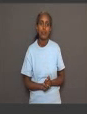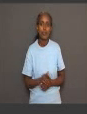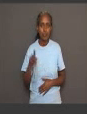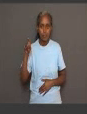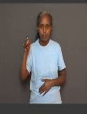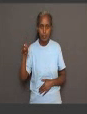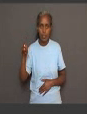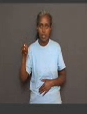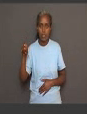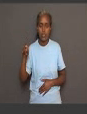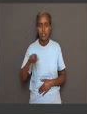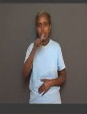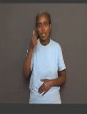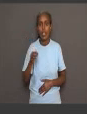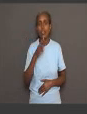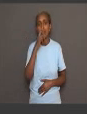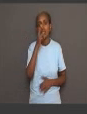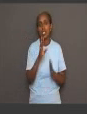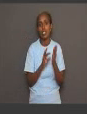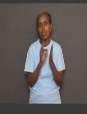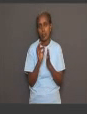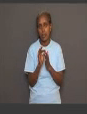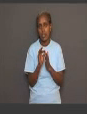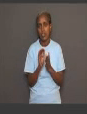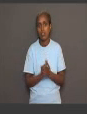X is any real number.